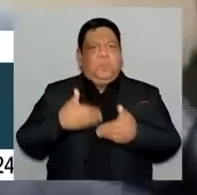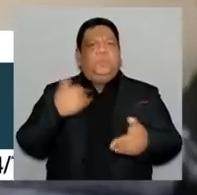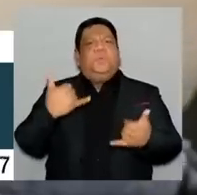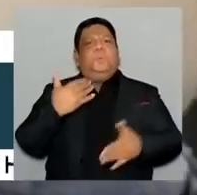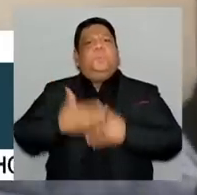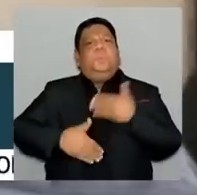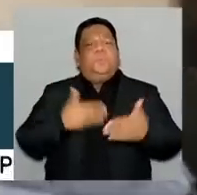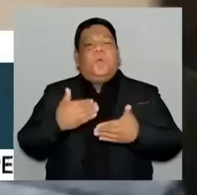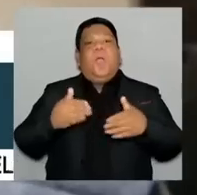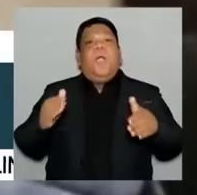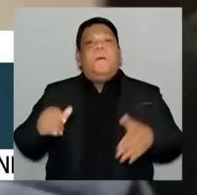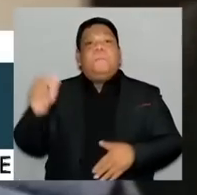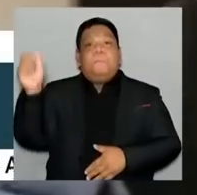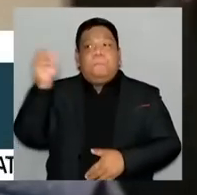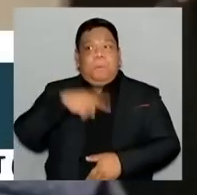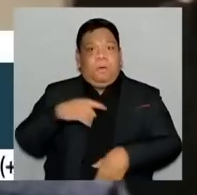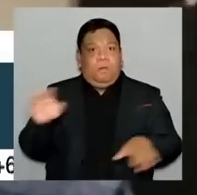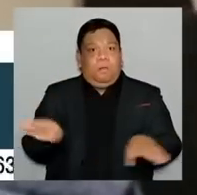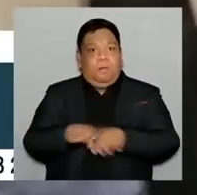lang na